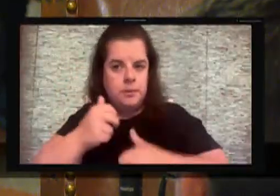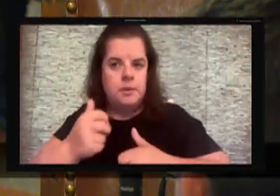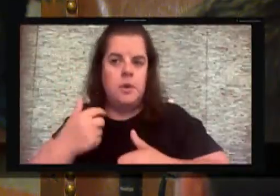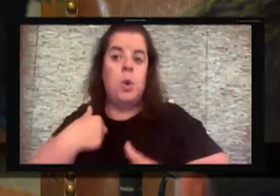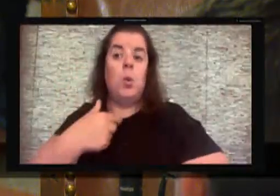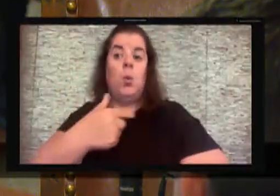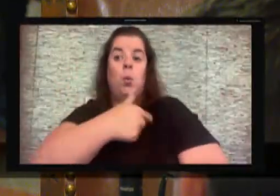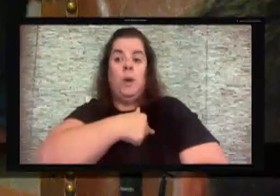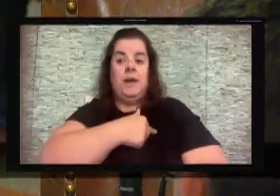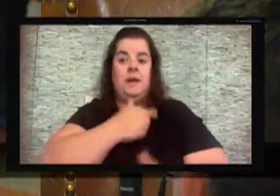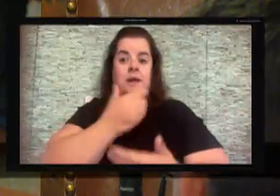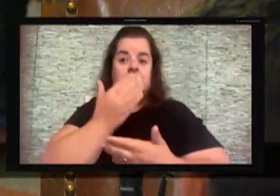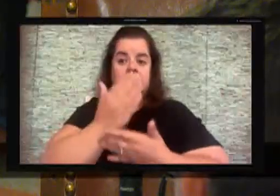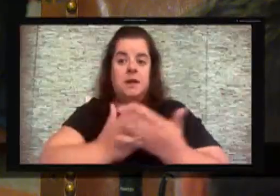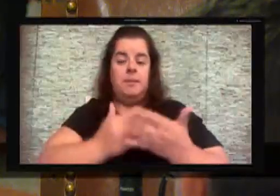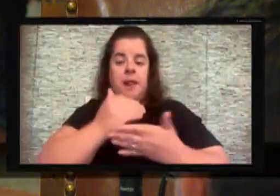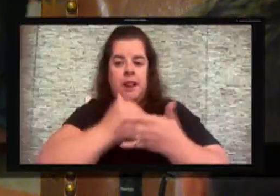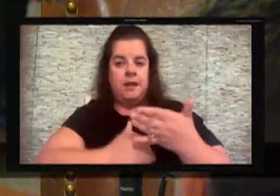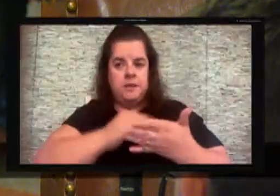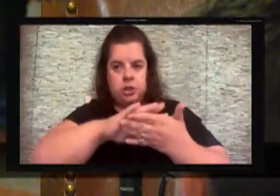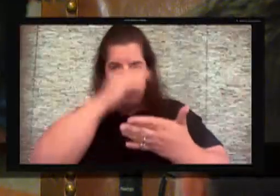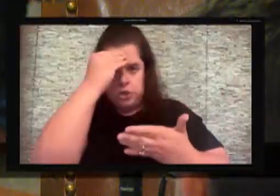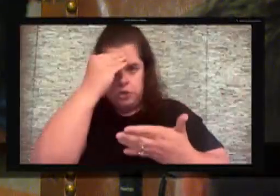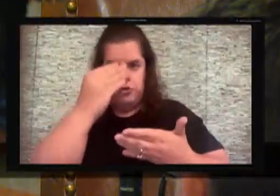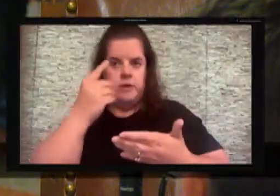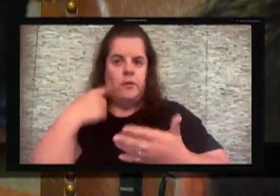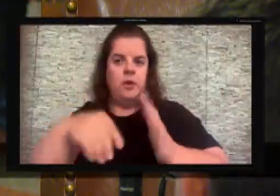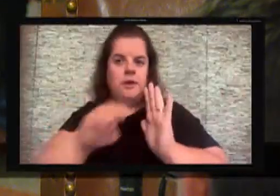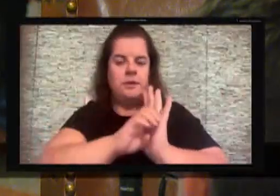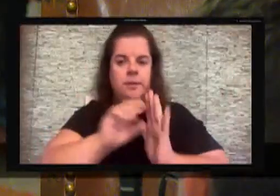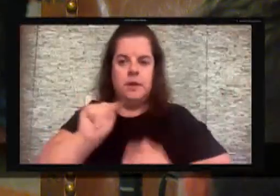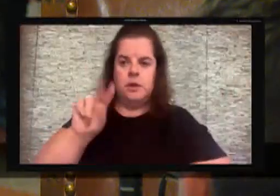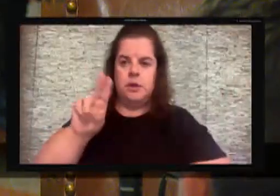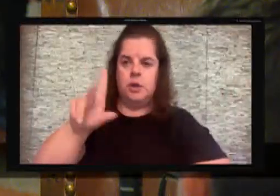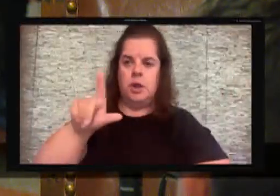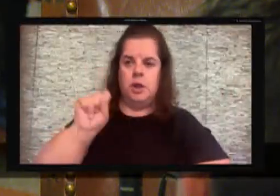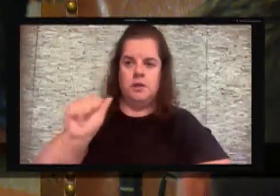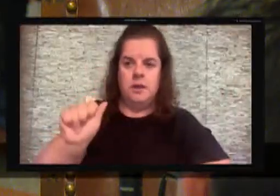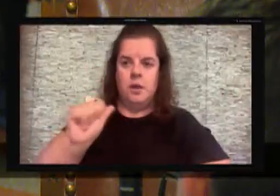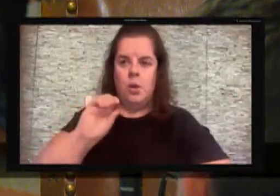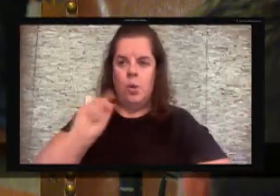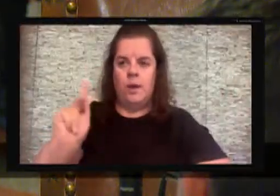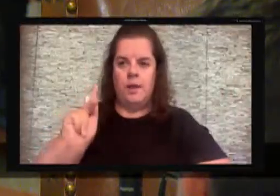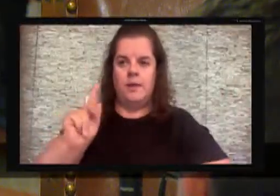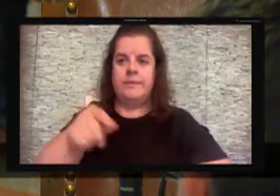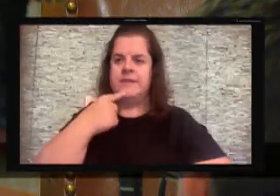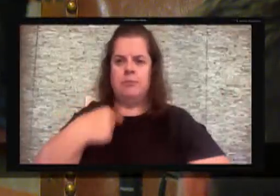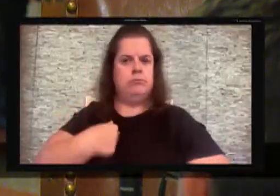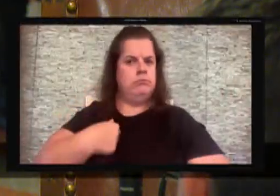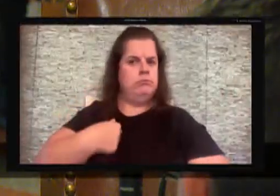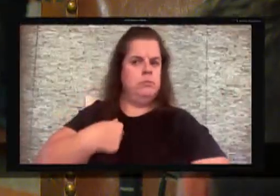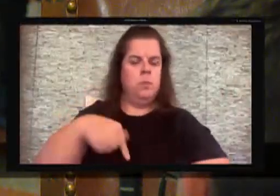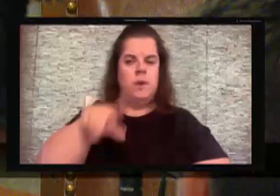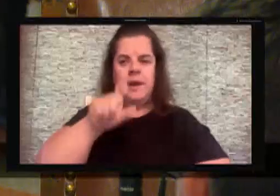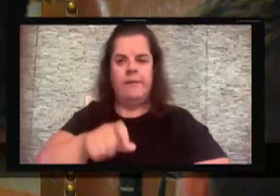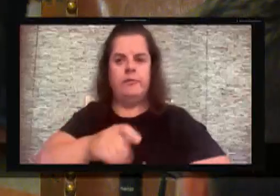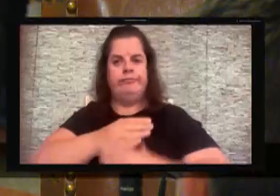taking some lessons from them. For example, Tulsa, Oklahoma, and we are saying, what do we need to do to harden some of